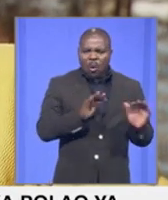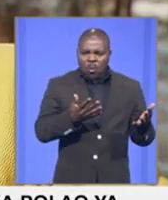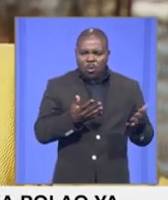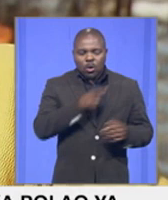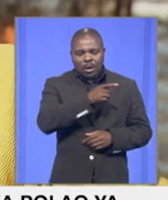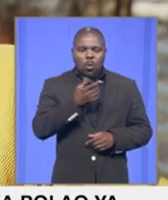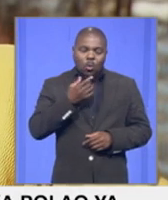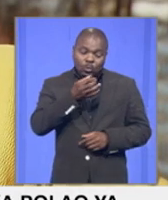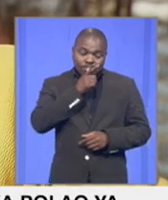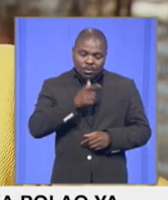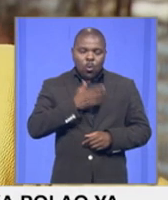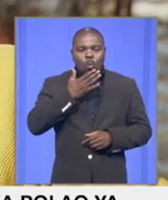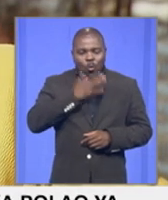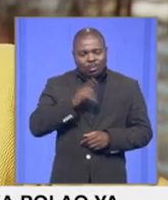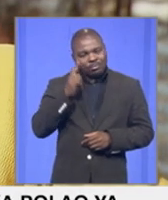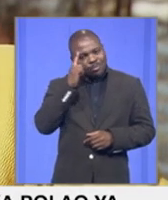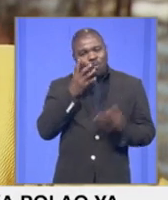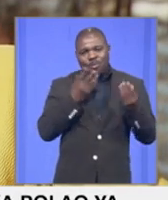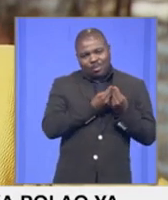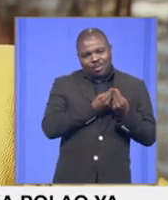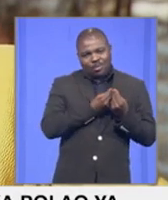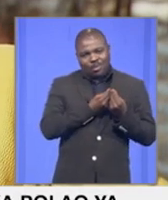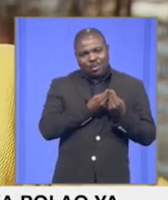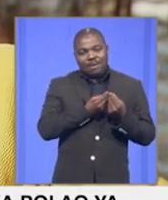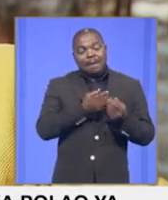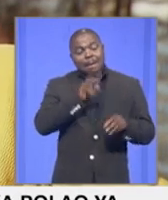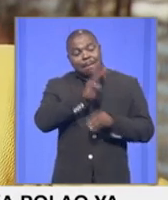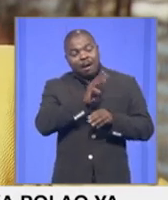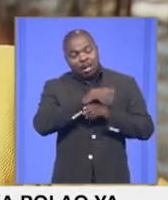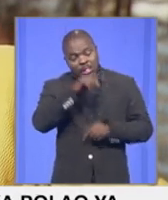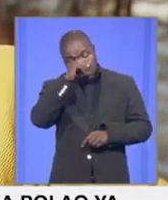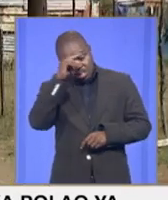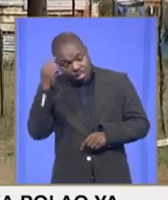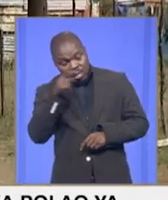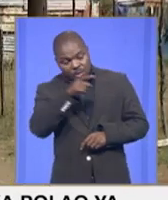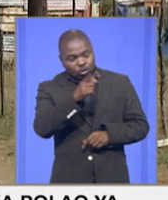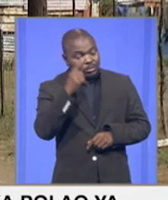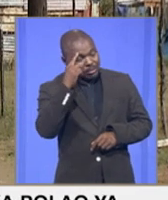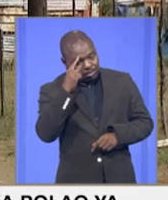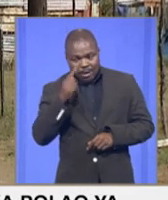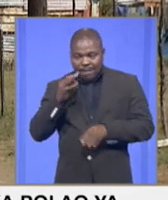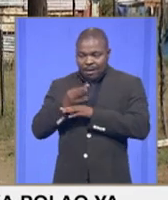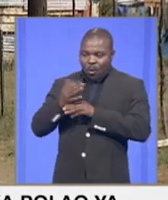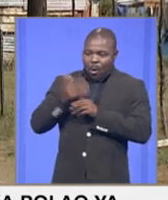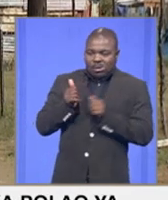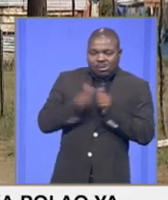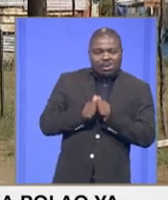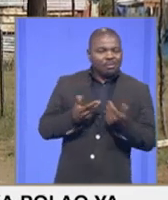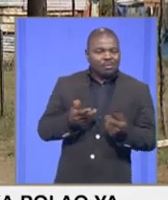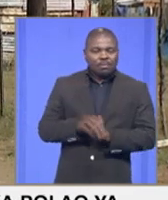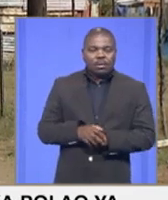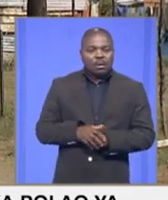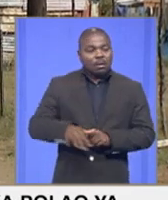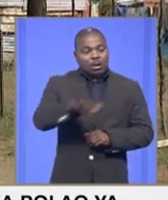sleep with him, and my mother is drunk, my mother is sleeping. Ha ditaba di sa le mothating ona